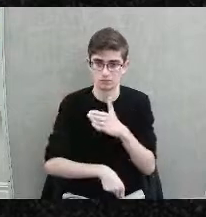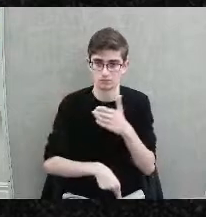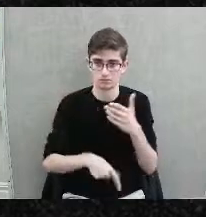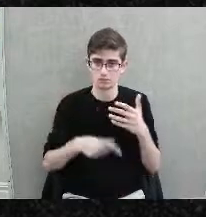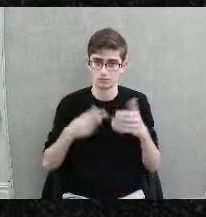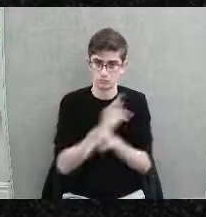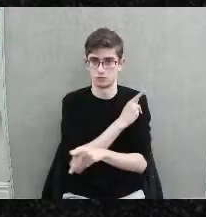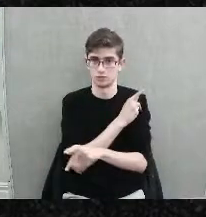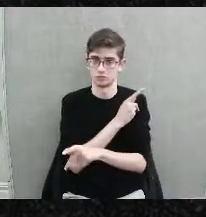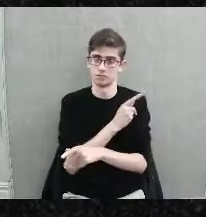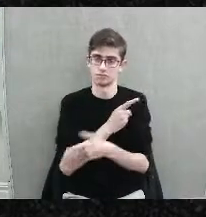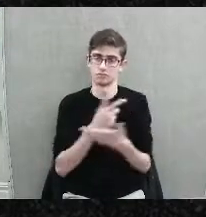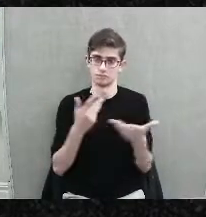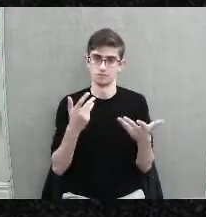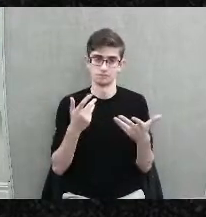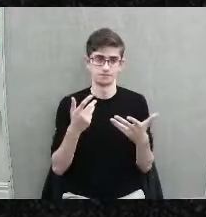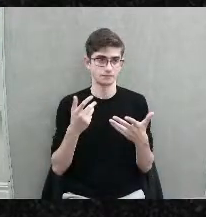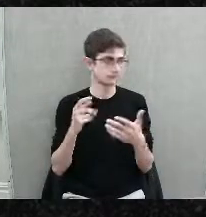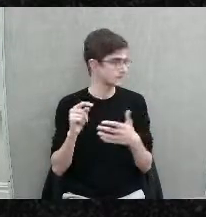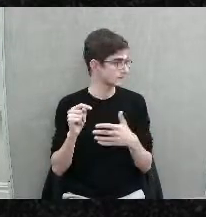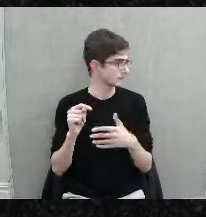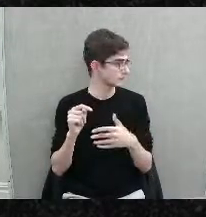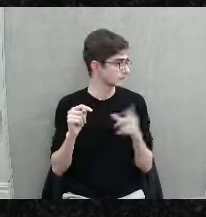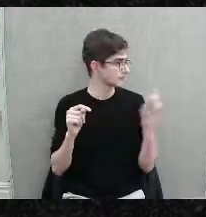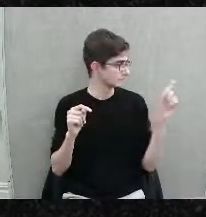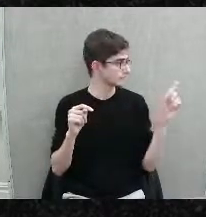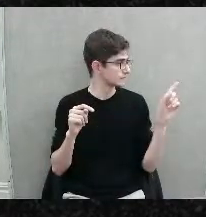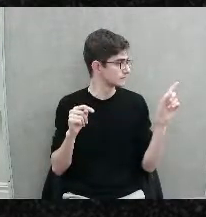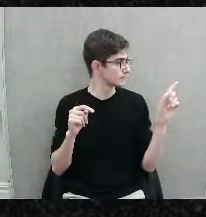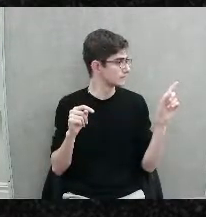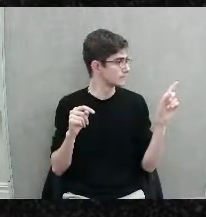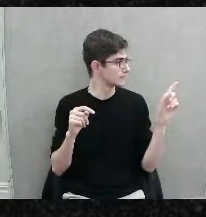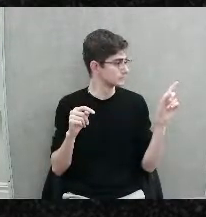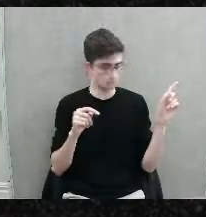So Tami, you want to go first on that one?